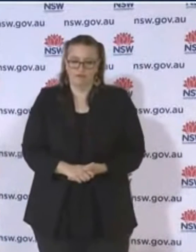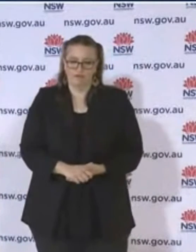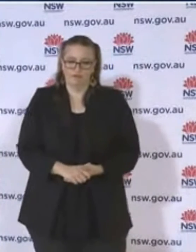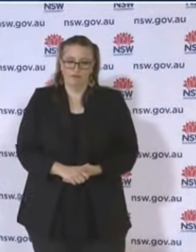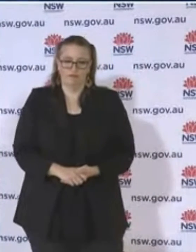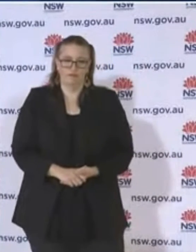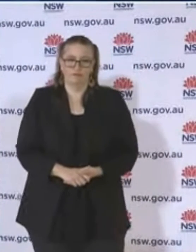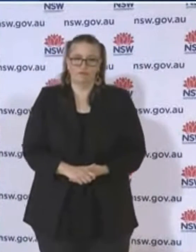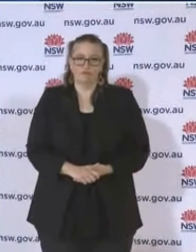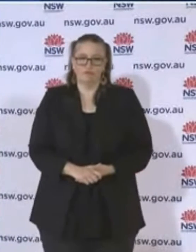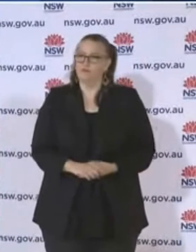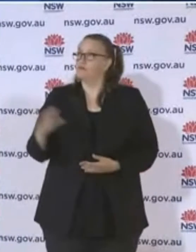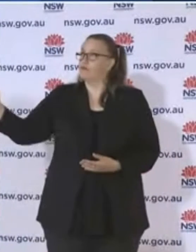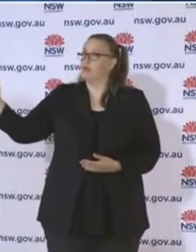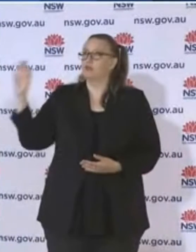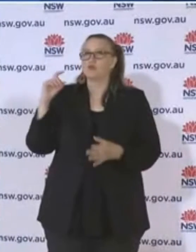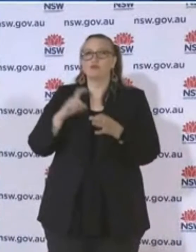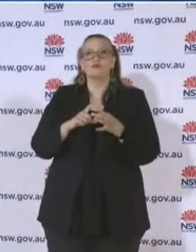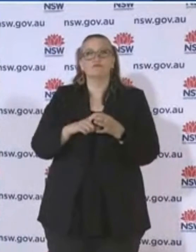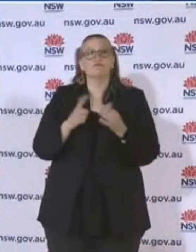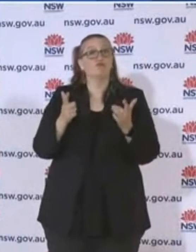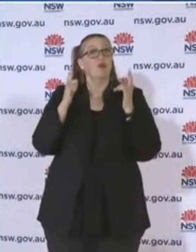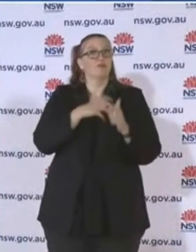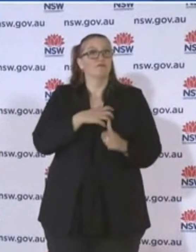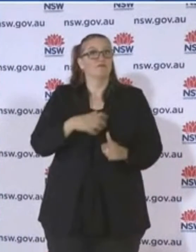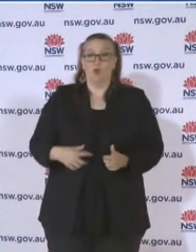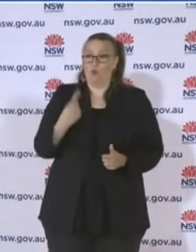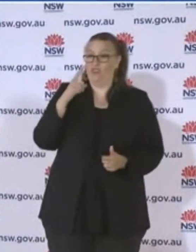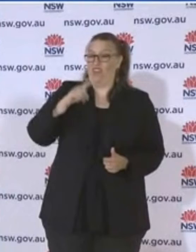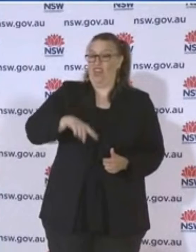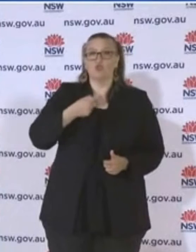There's 1,200 cases today. It's a huge amount of things we've ever seen.